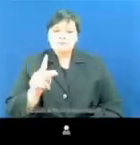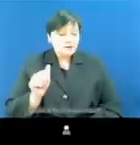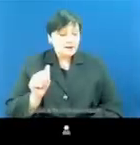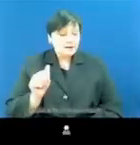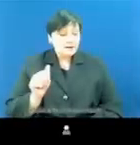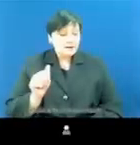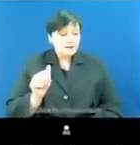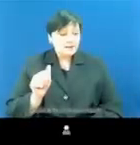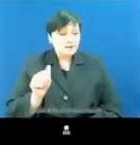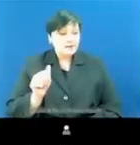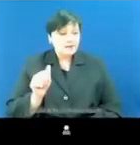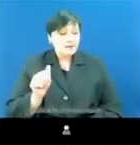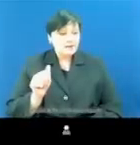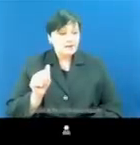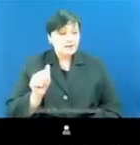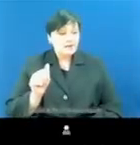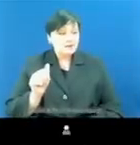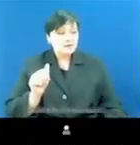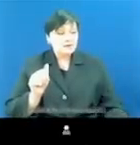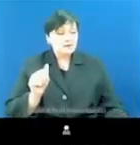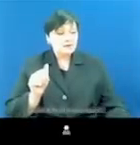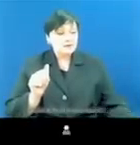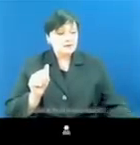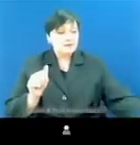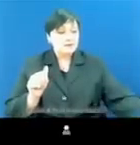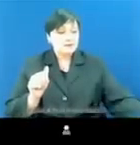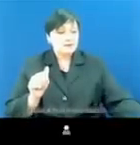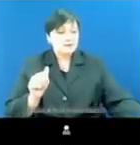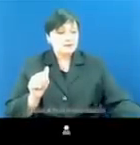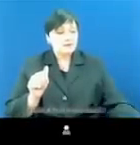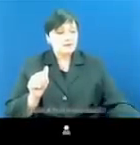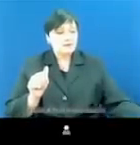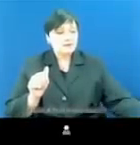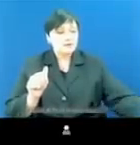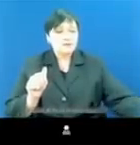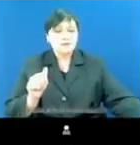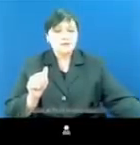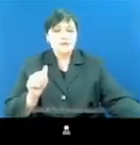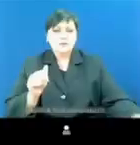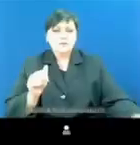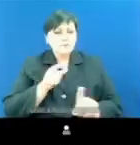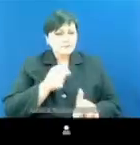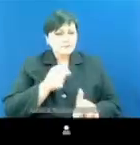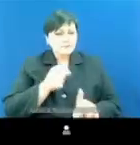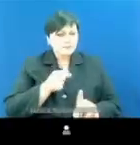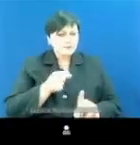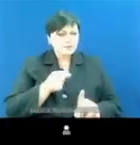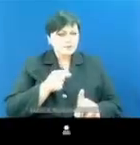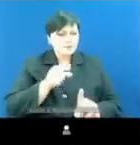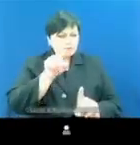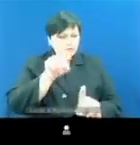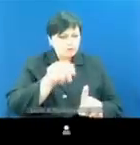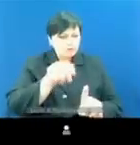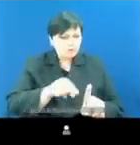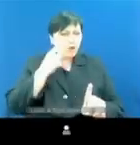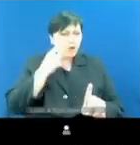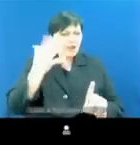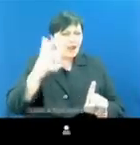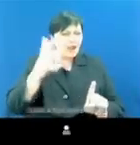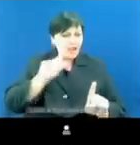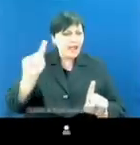Yes, I think I've responded to Daryl's question. And what